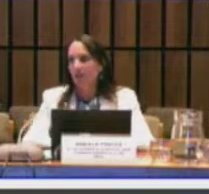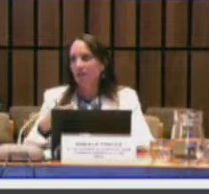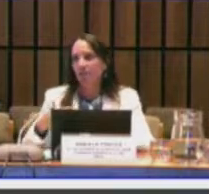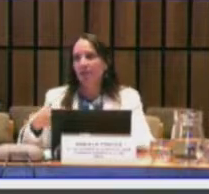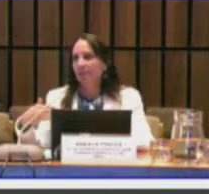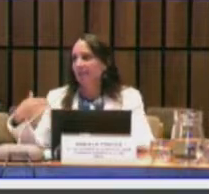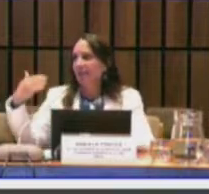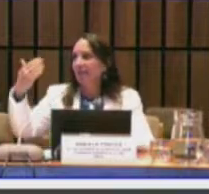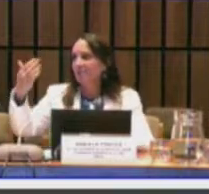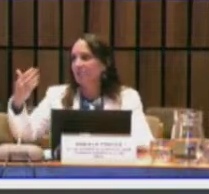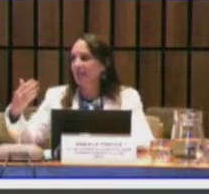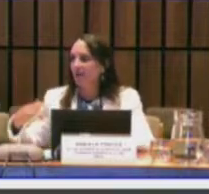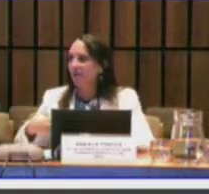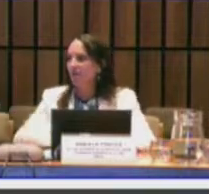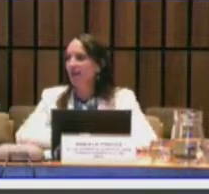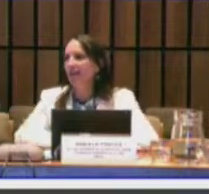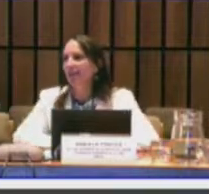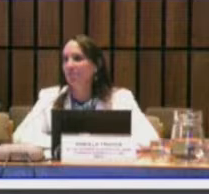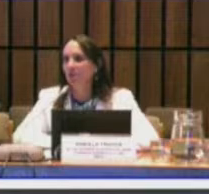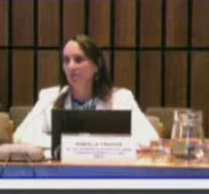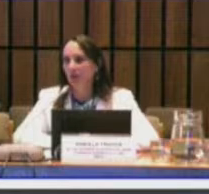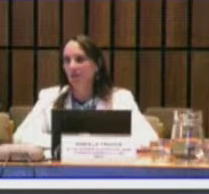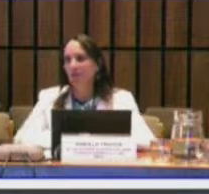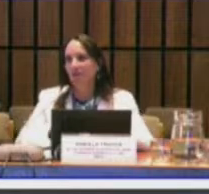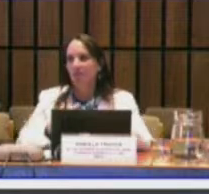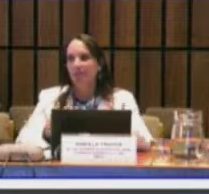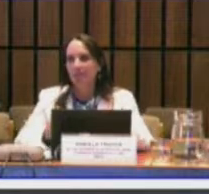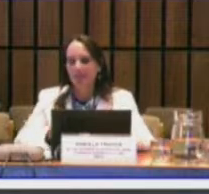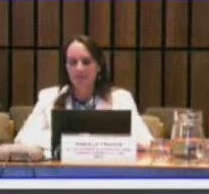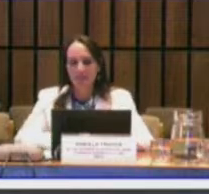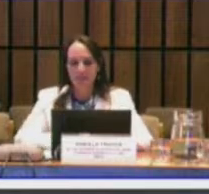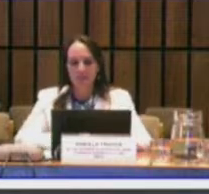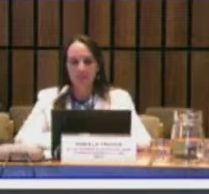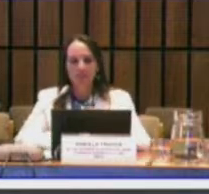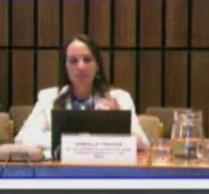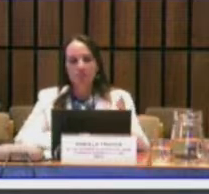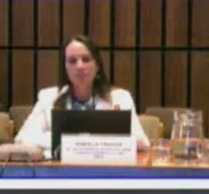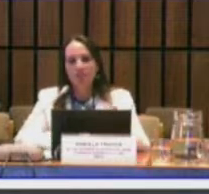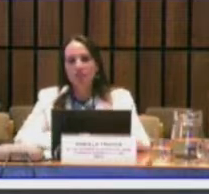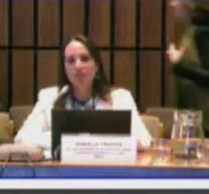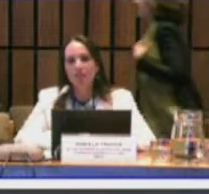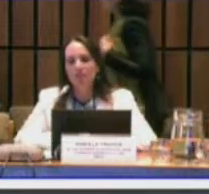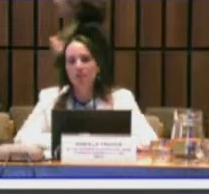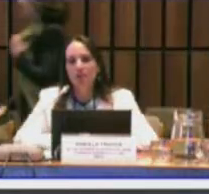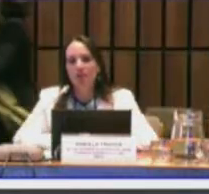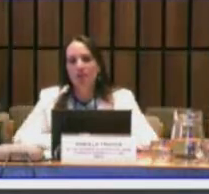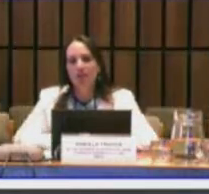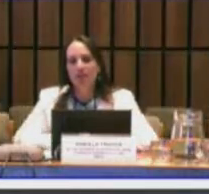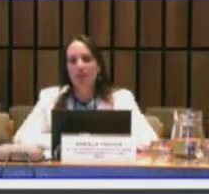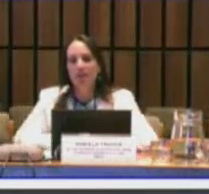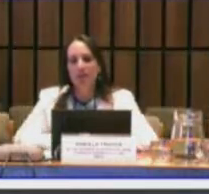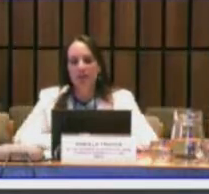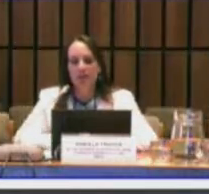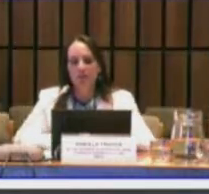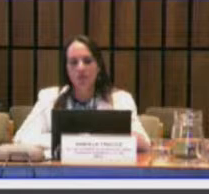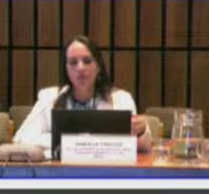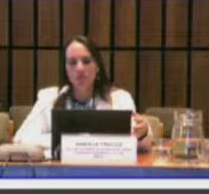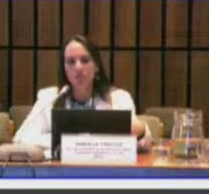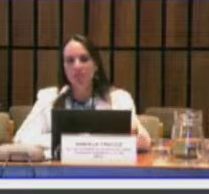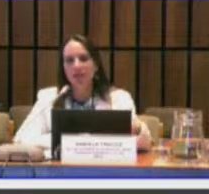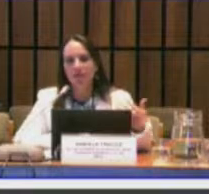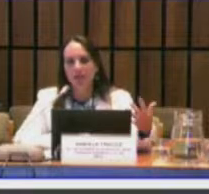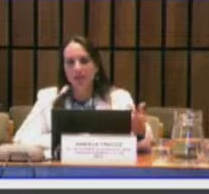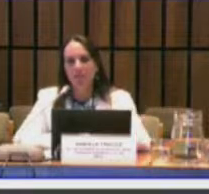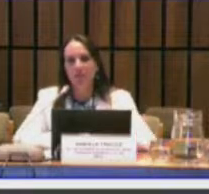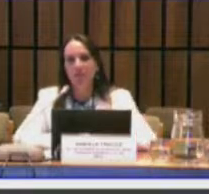that the results that the students that are outside of schools won't have any better results